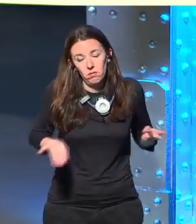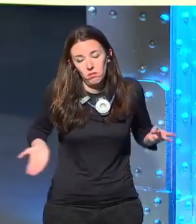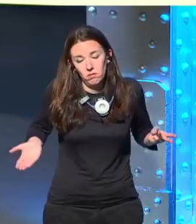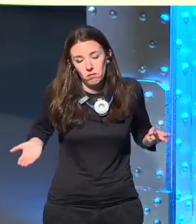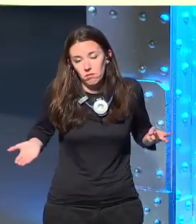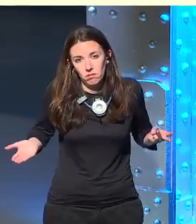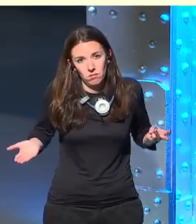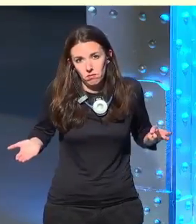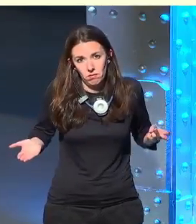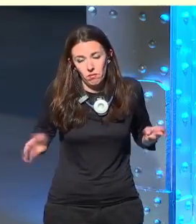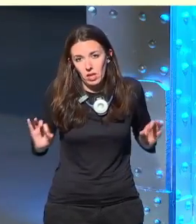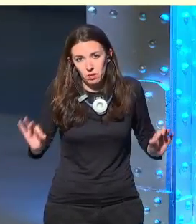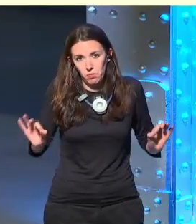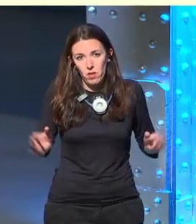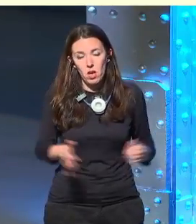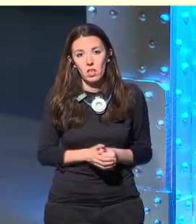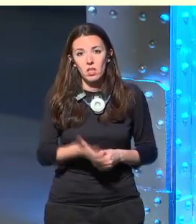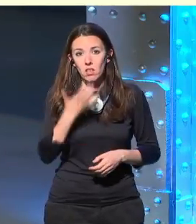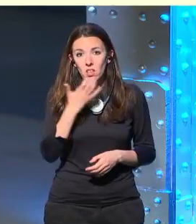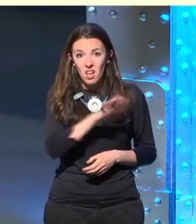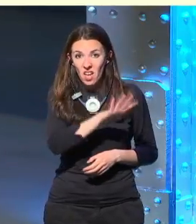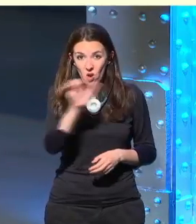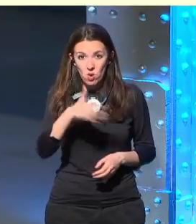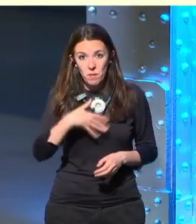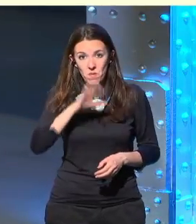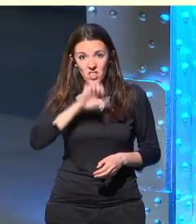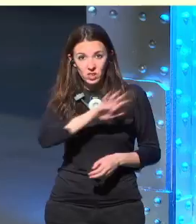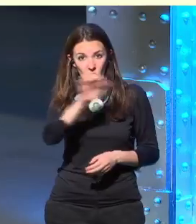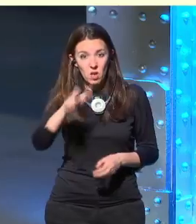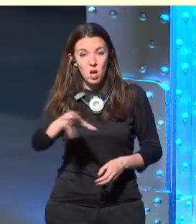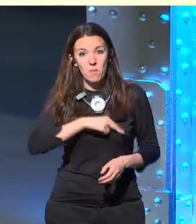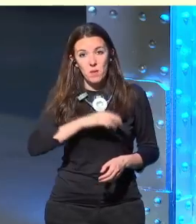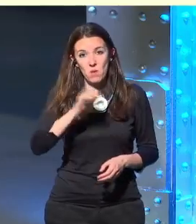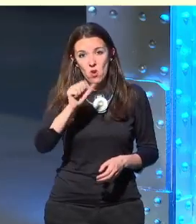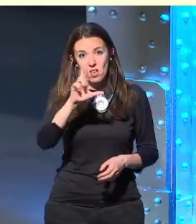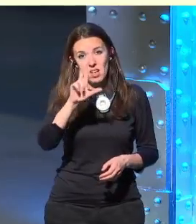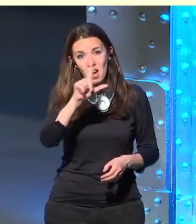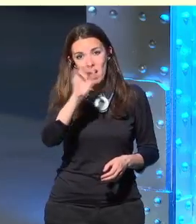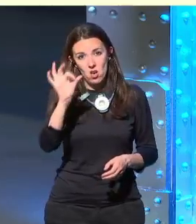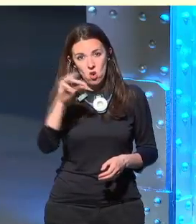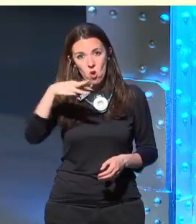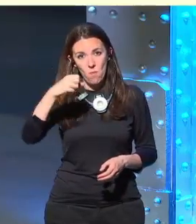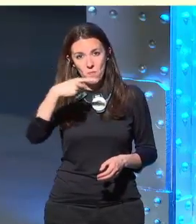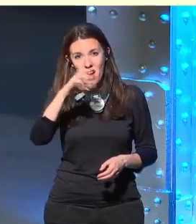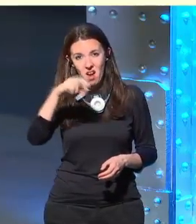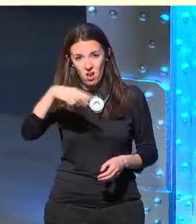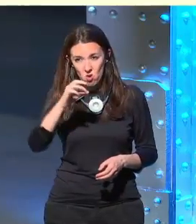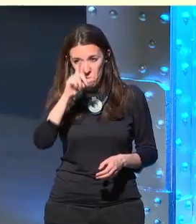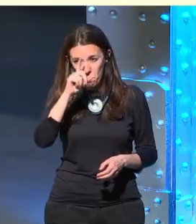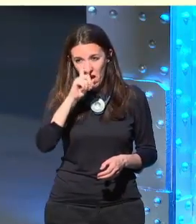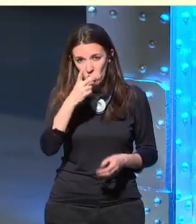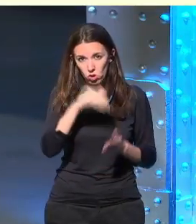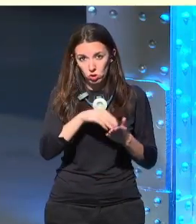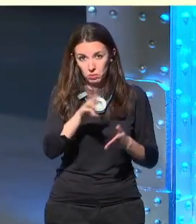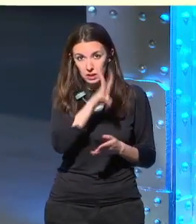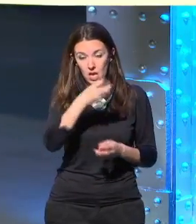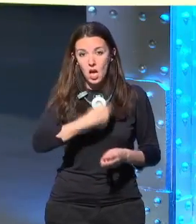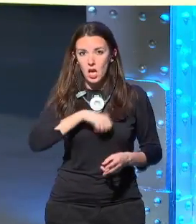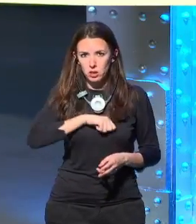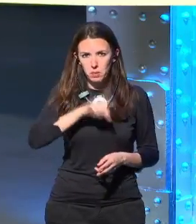recognitions or acknowledgements that I think personally I find are of special importance. The Carlomagno Award